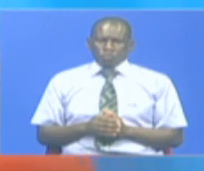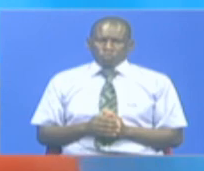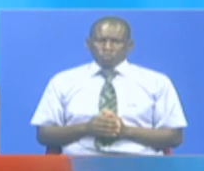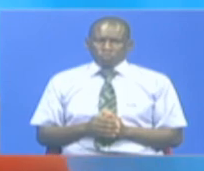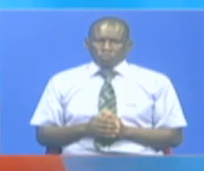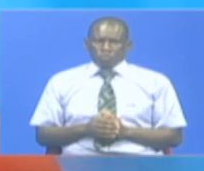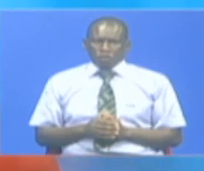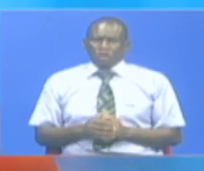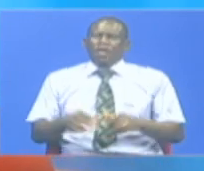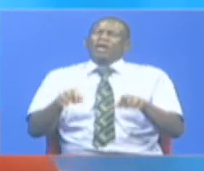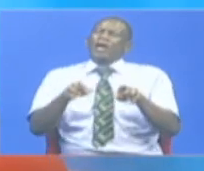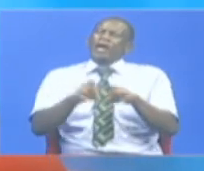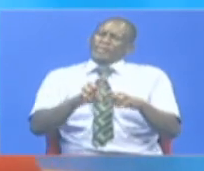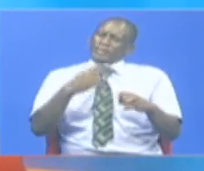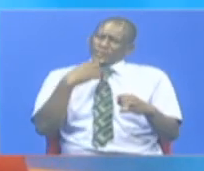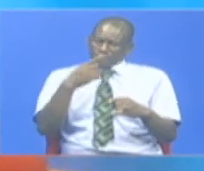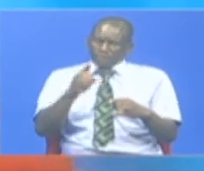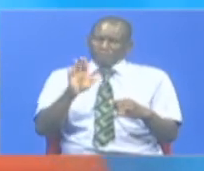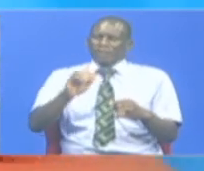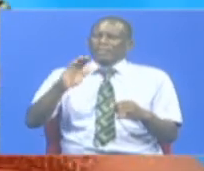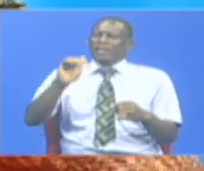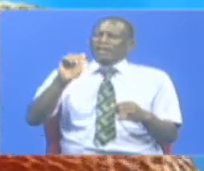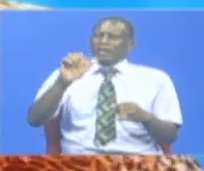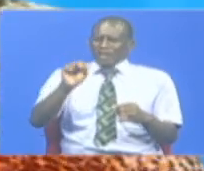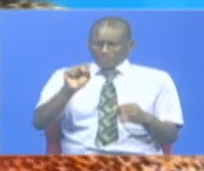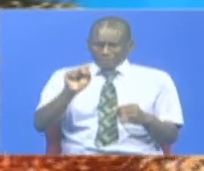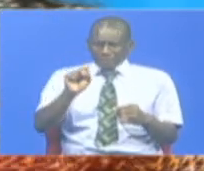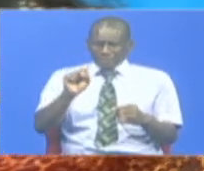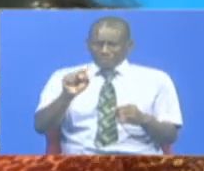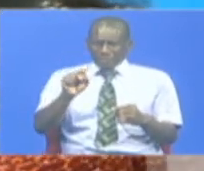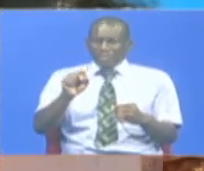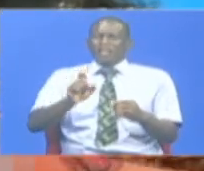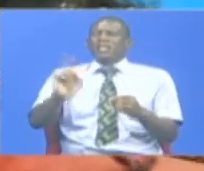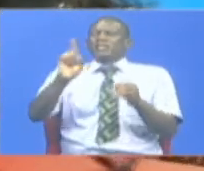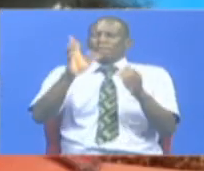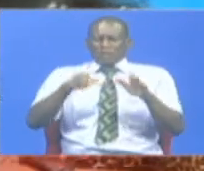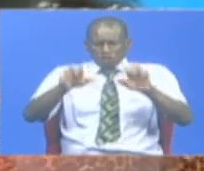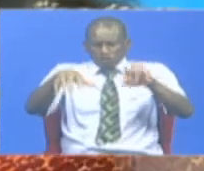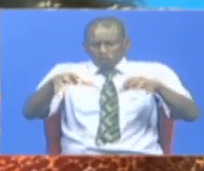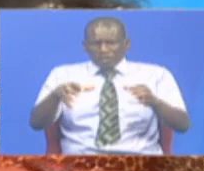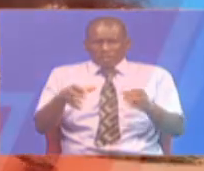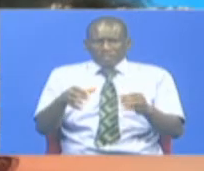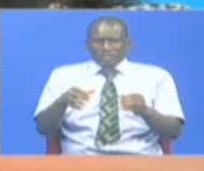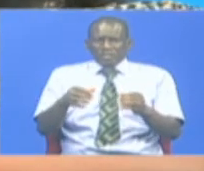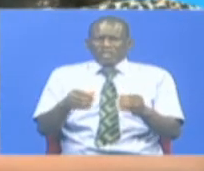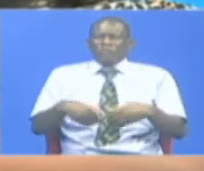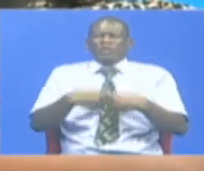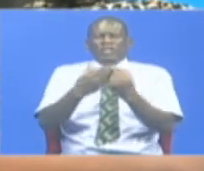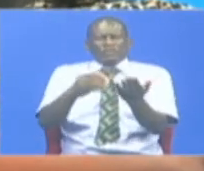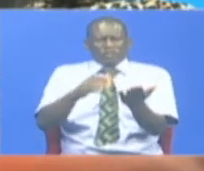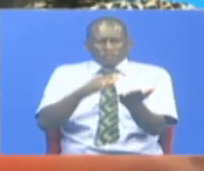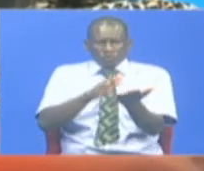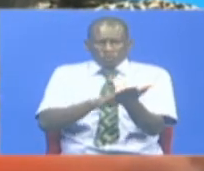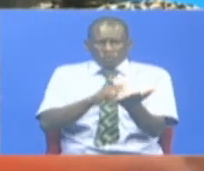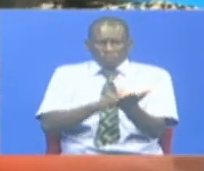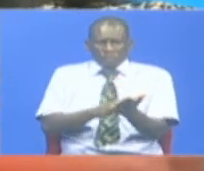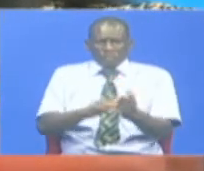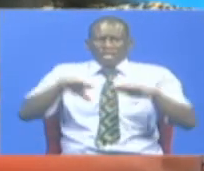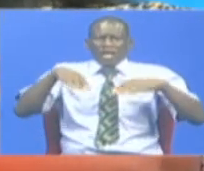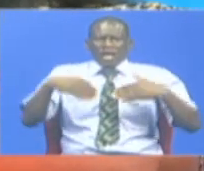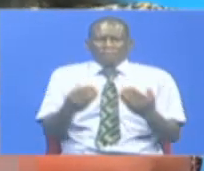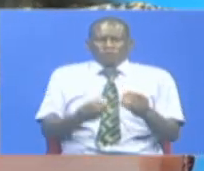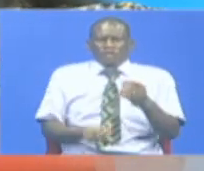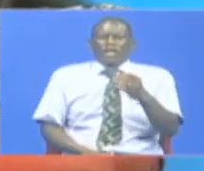just as mentioned by the CAS, the Ministry of Agriculture will give its remarks with regards to the